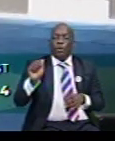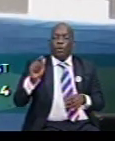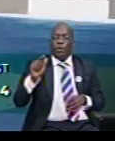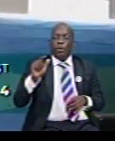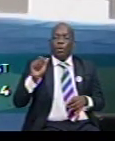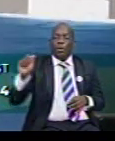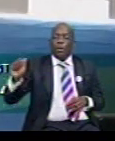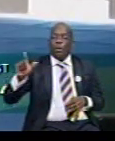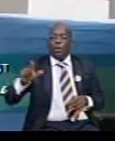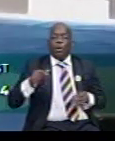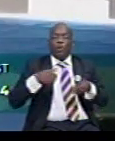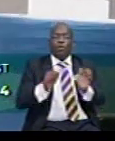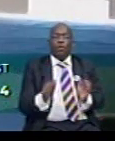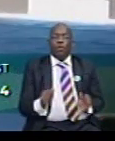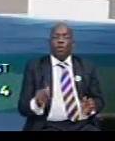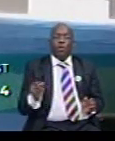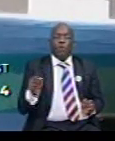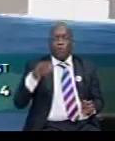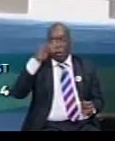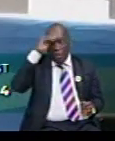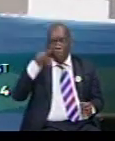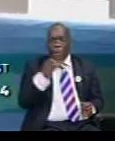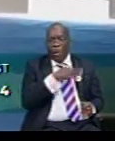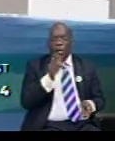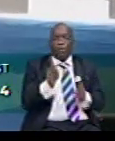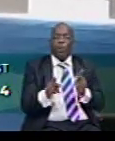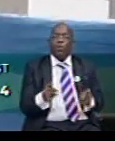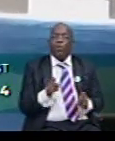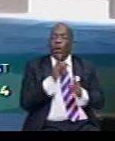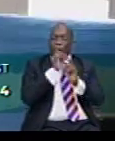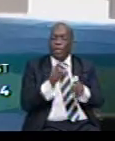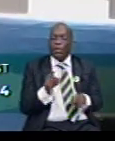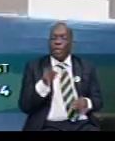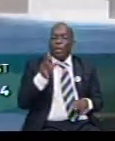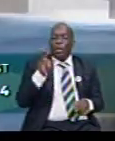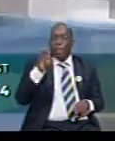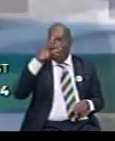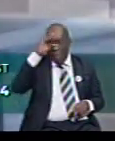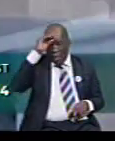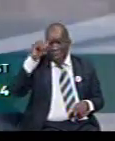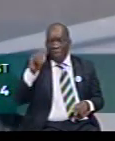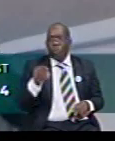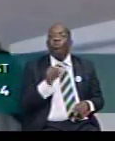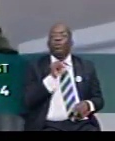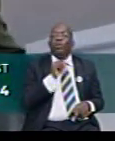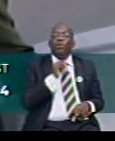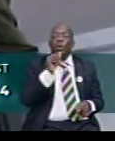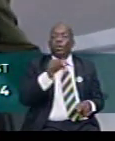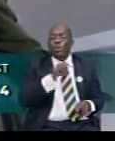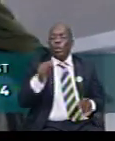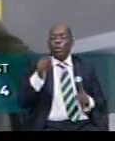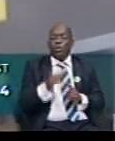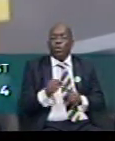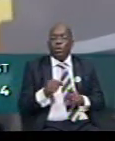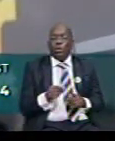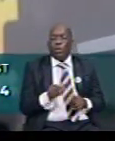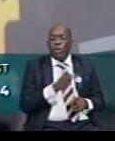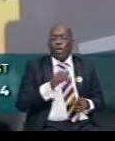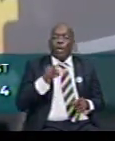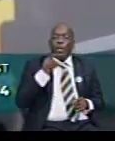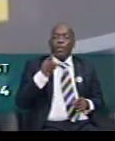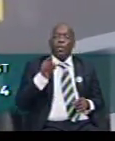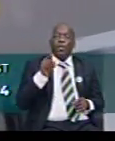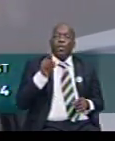answered him not a word. And then he gave the litmus test and